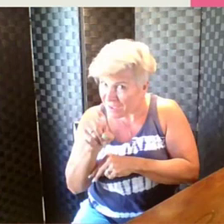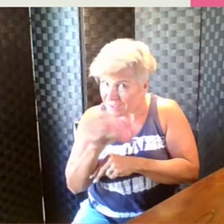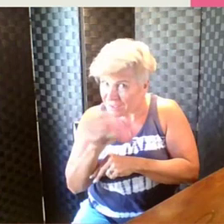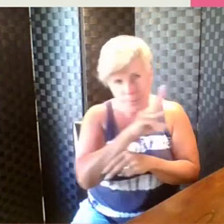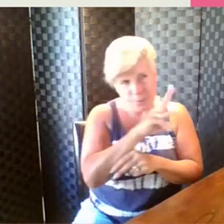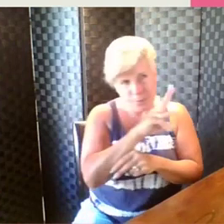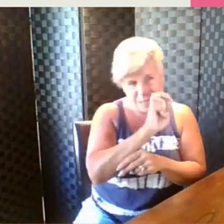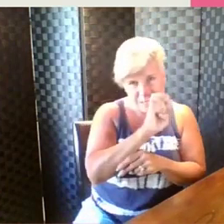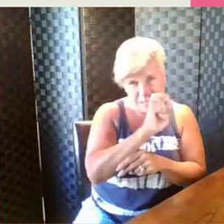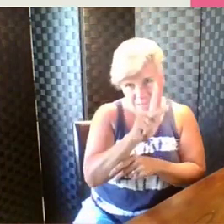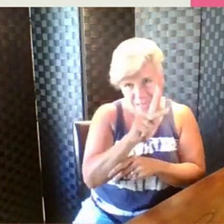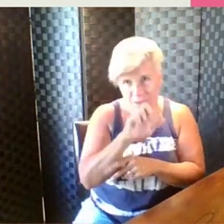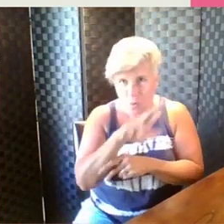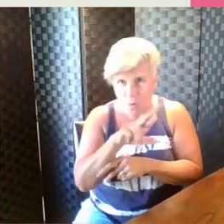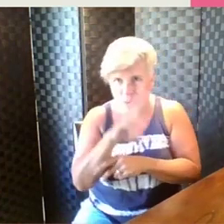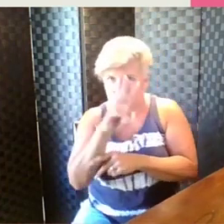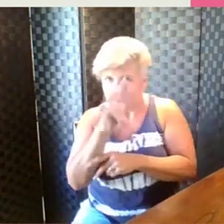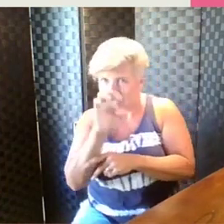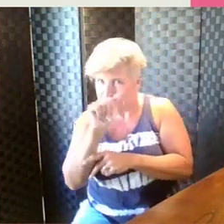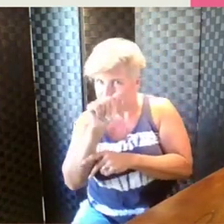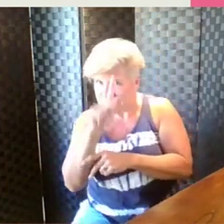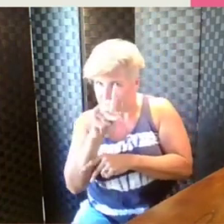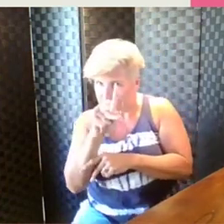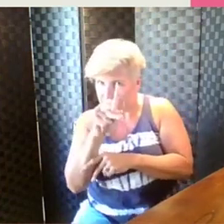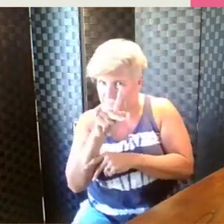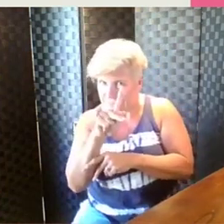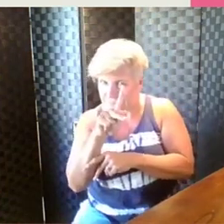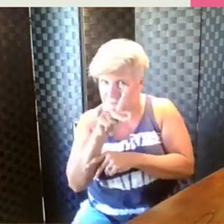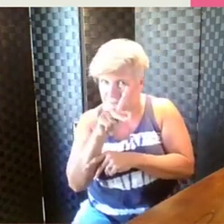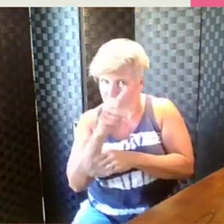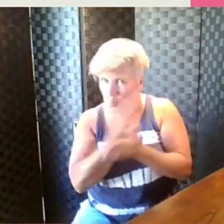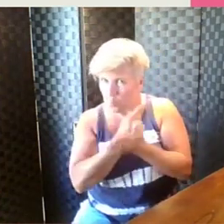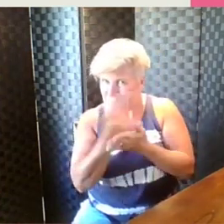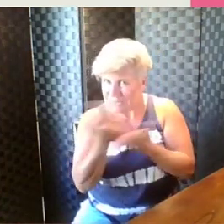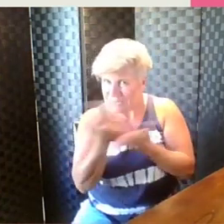W-E-E-K or W-E-A-K?